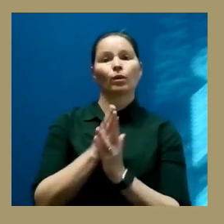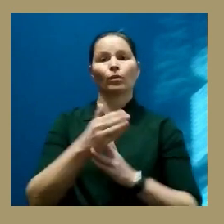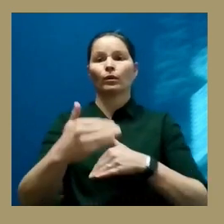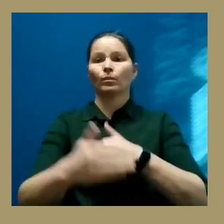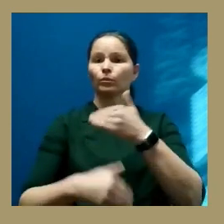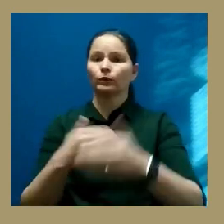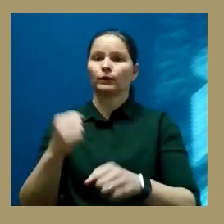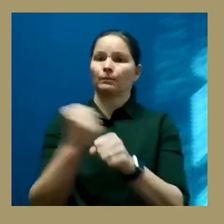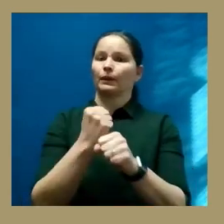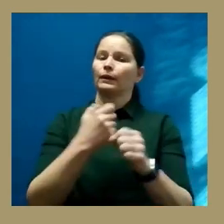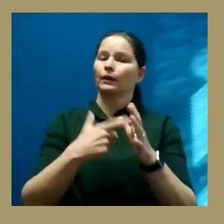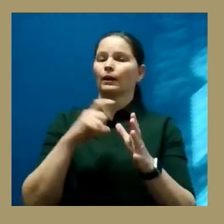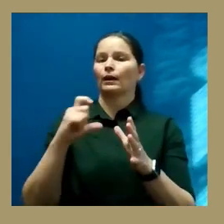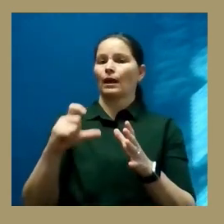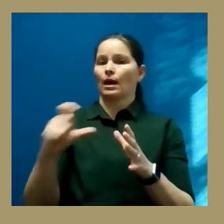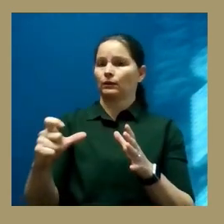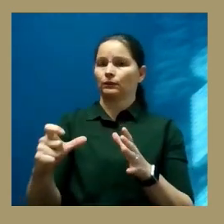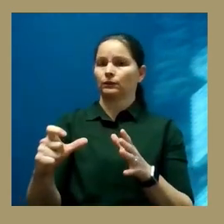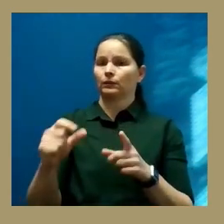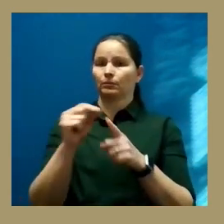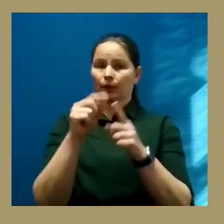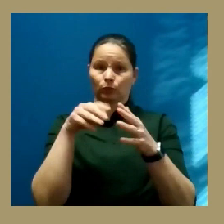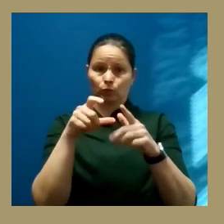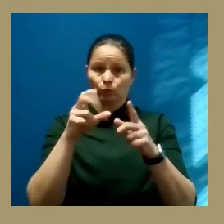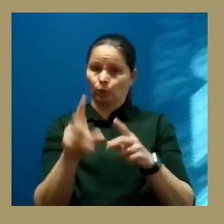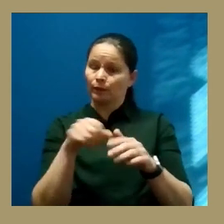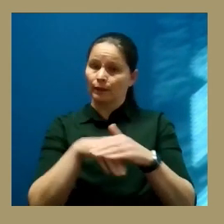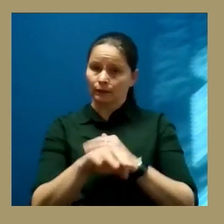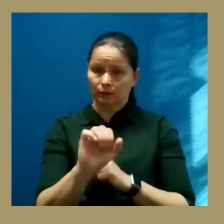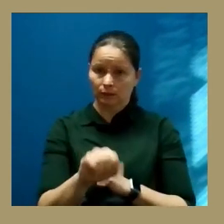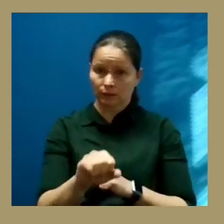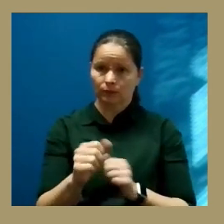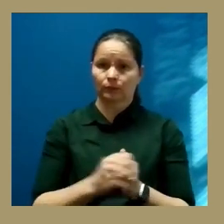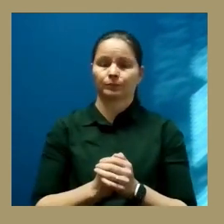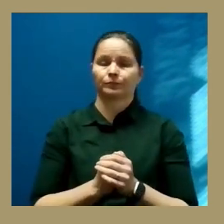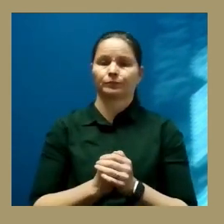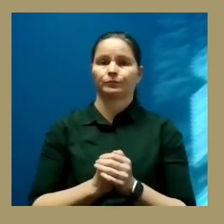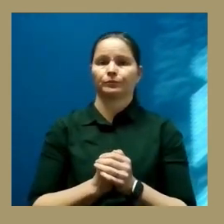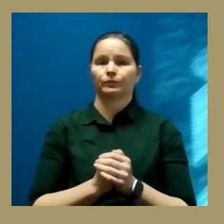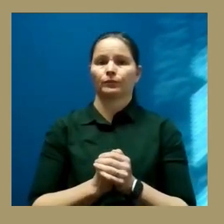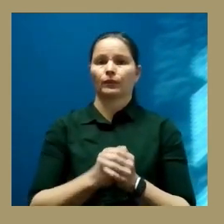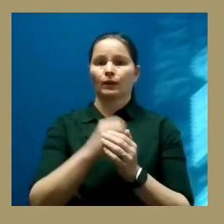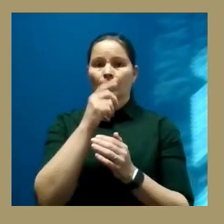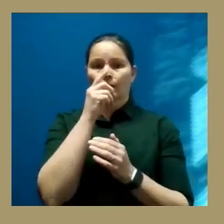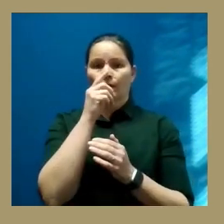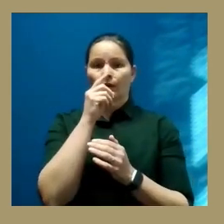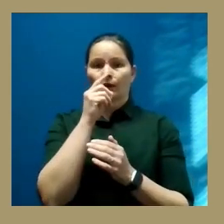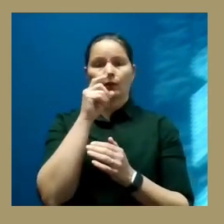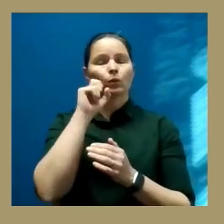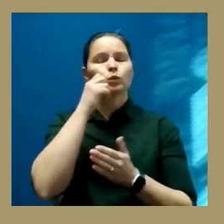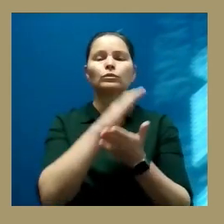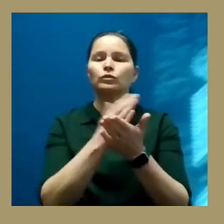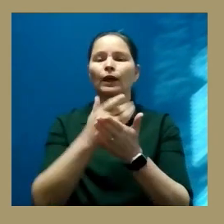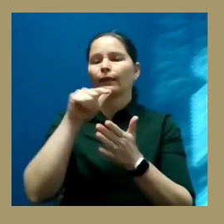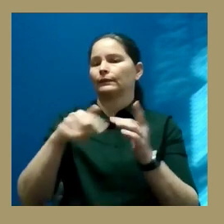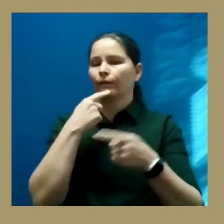and also forgotten password and logging in. You can also find, as mentioned, information will be shared with everybody on this